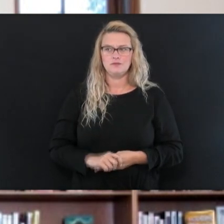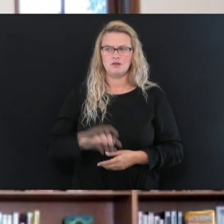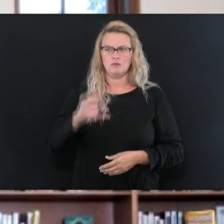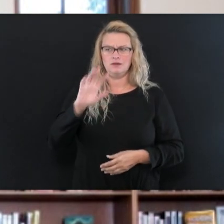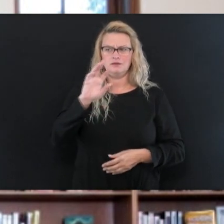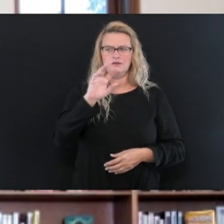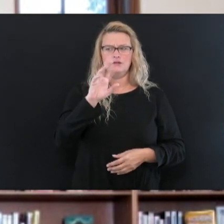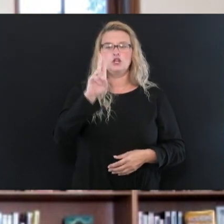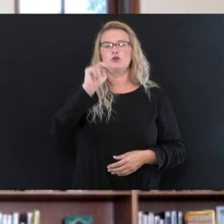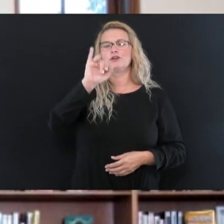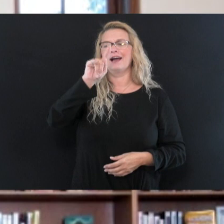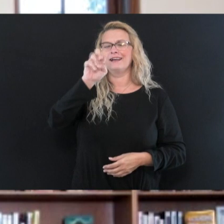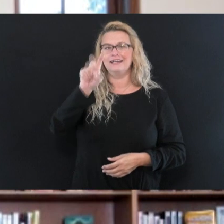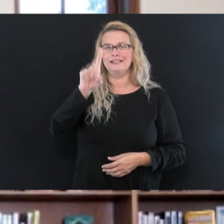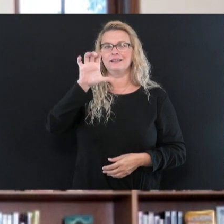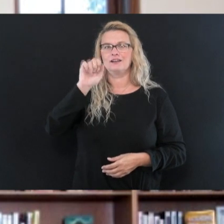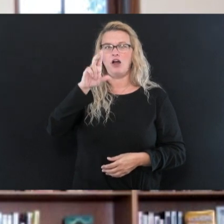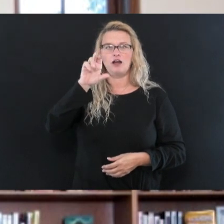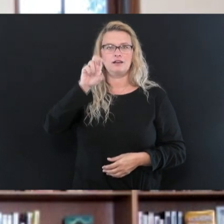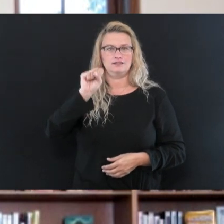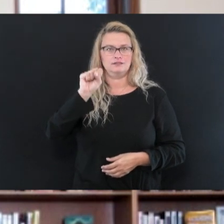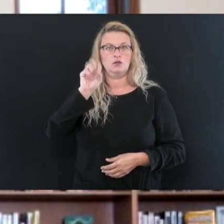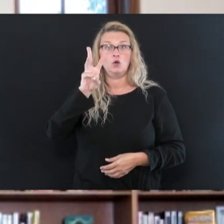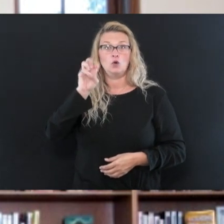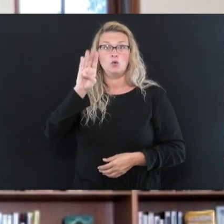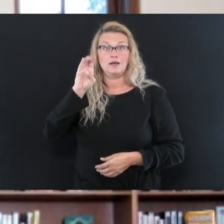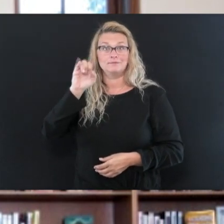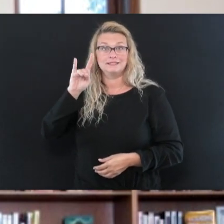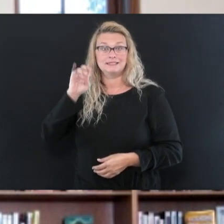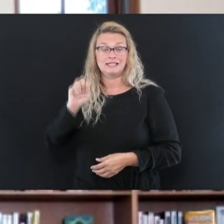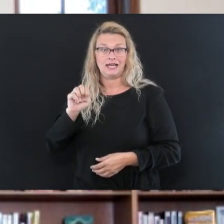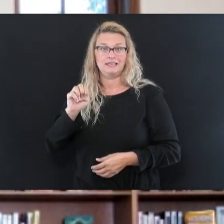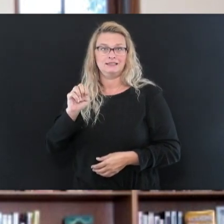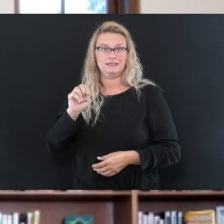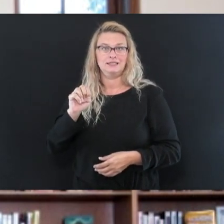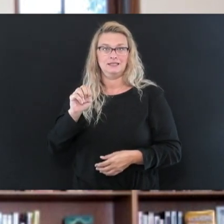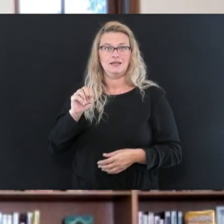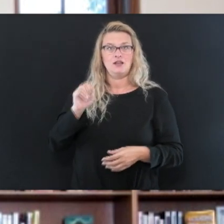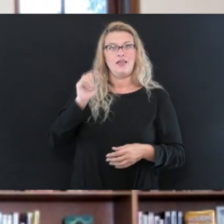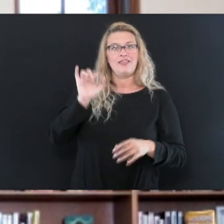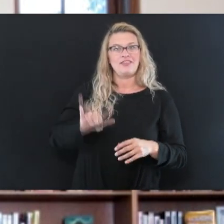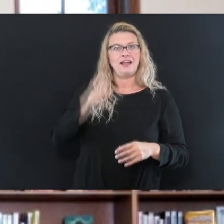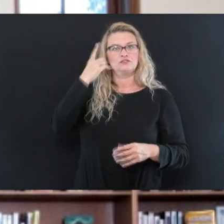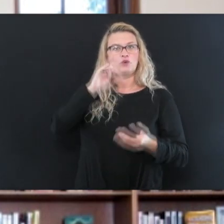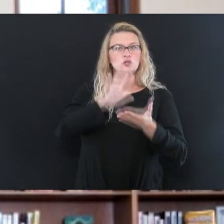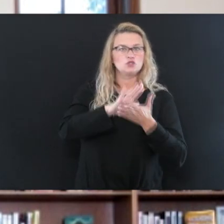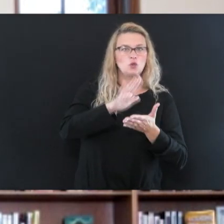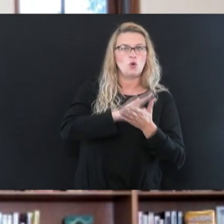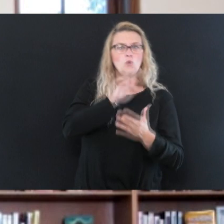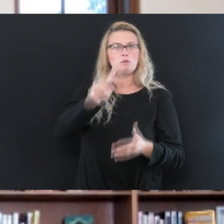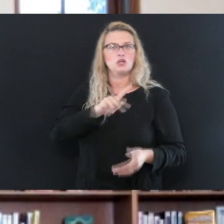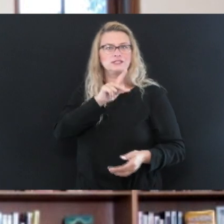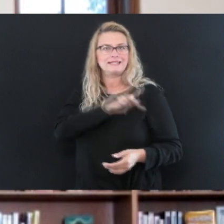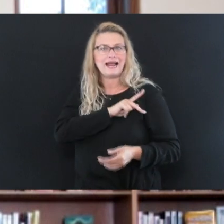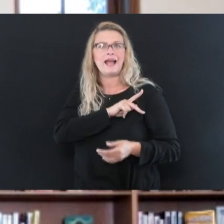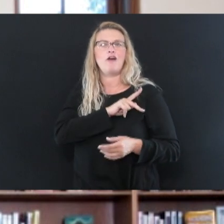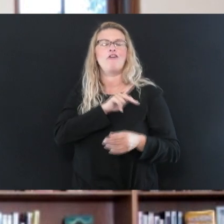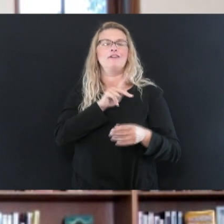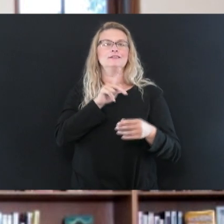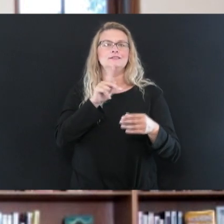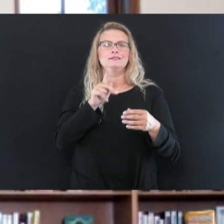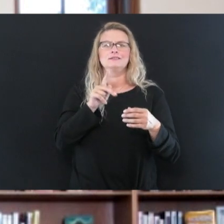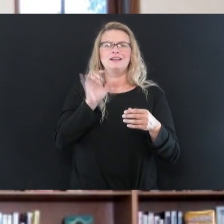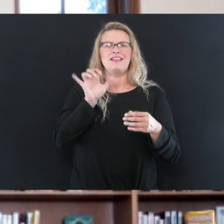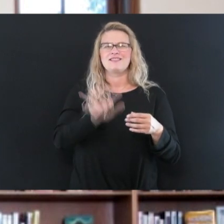out there for cases of school personnel and children who have cases out there. This is